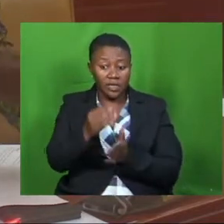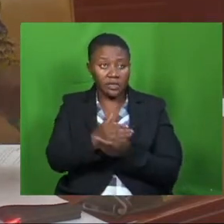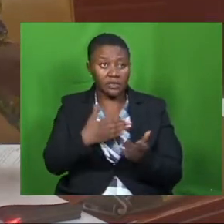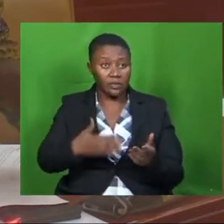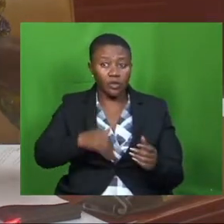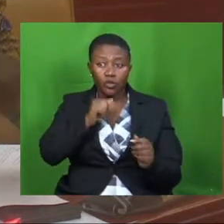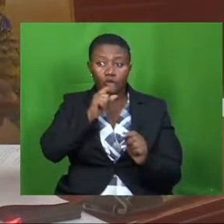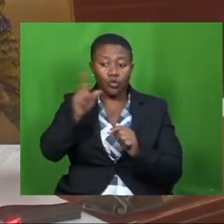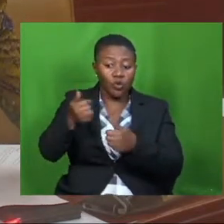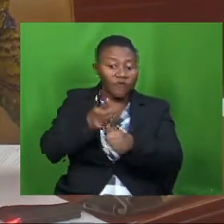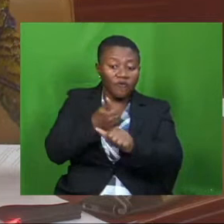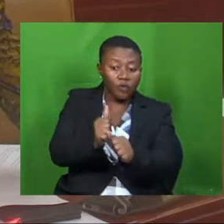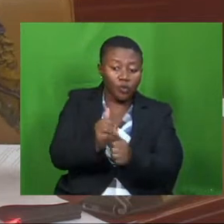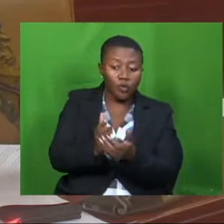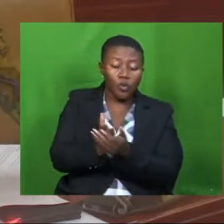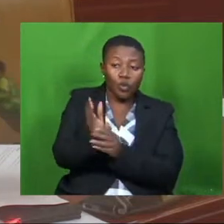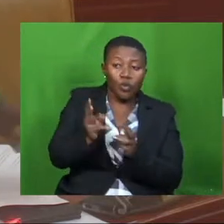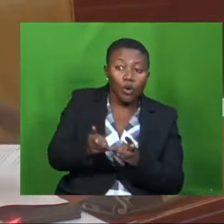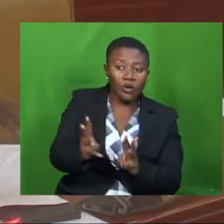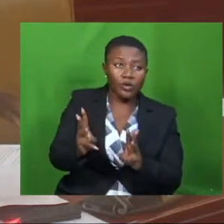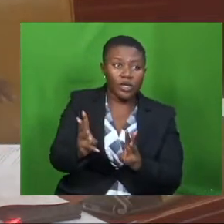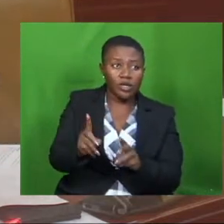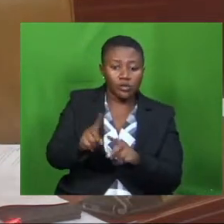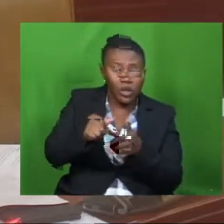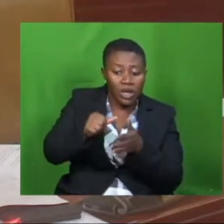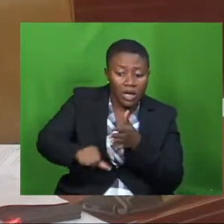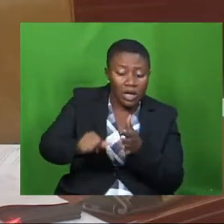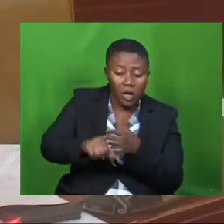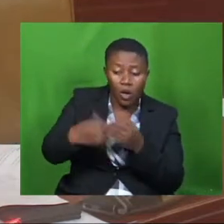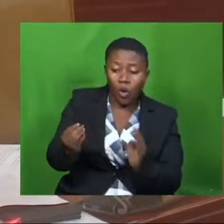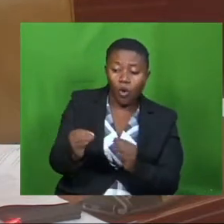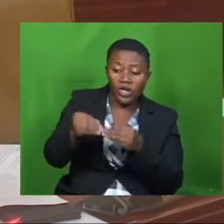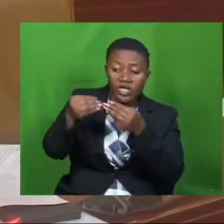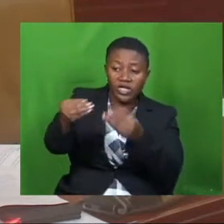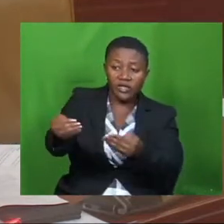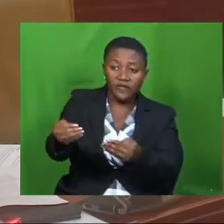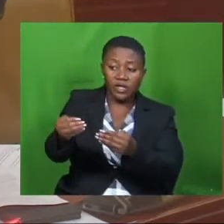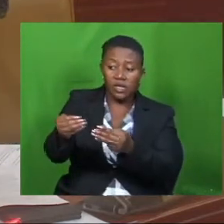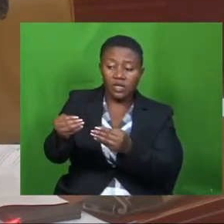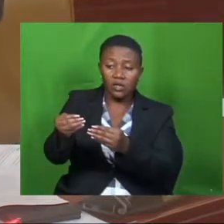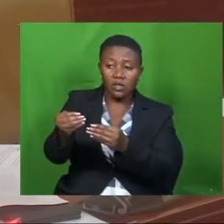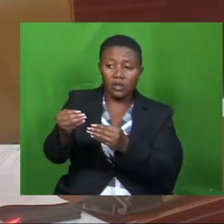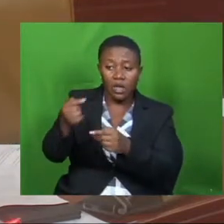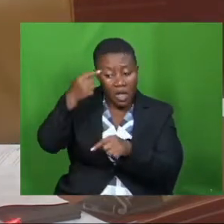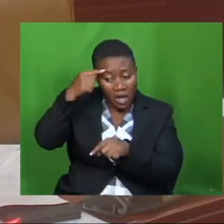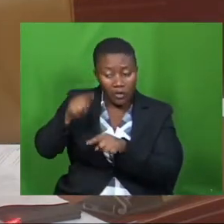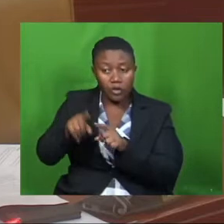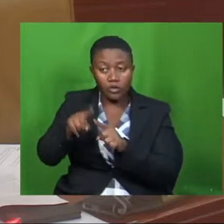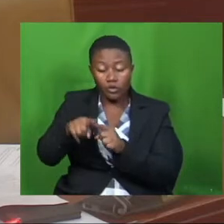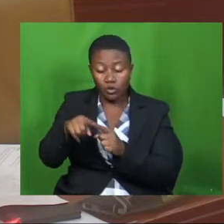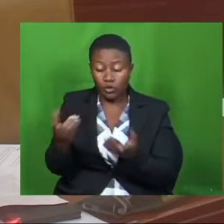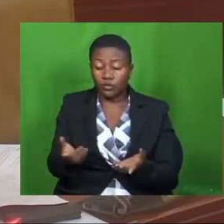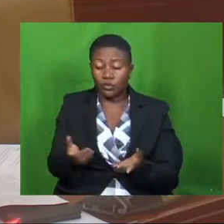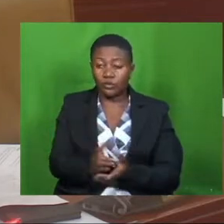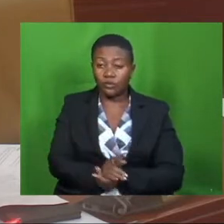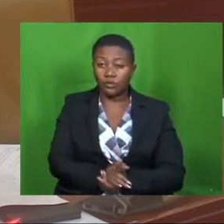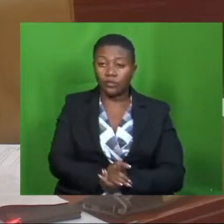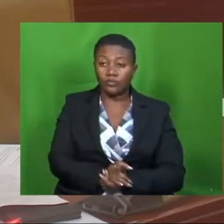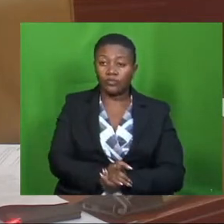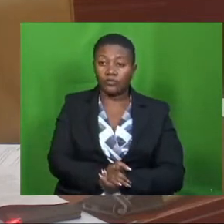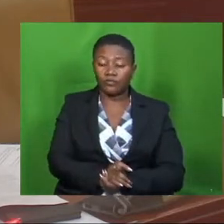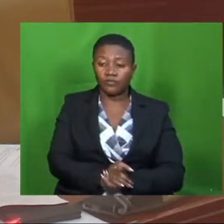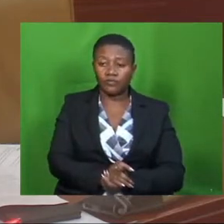I have not touched on the report yet. I was speaking to a wrong report.